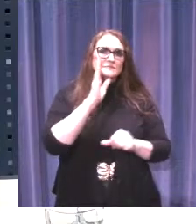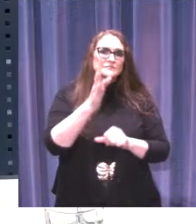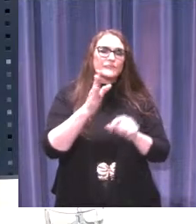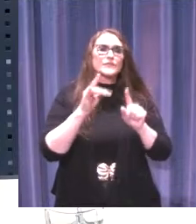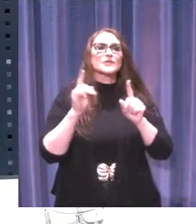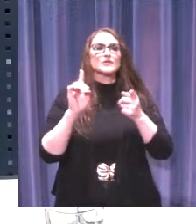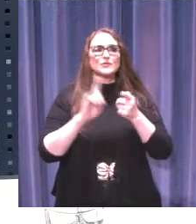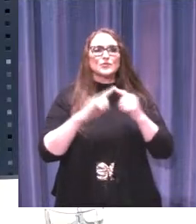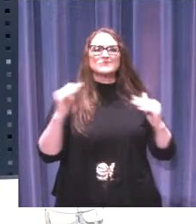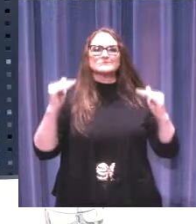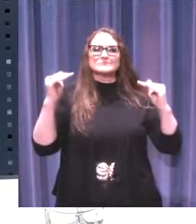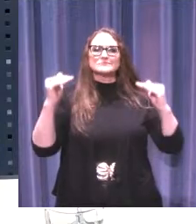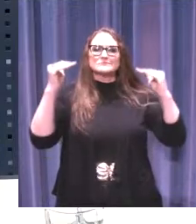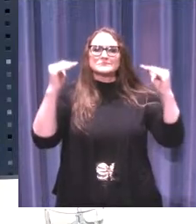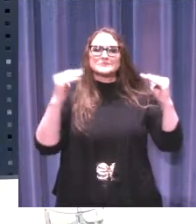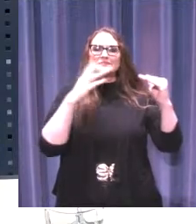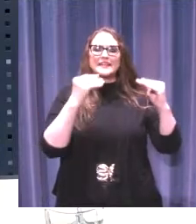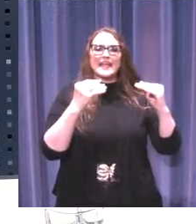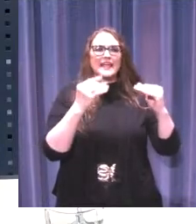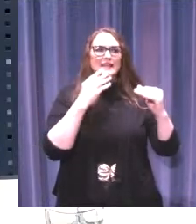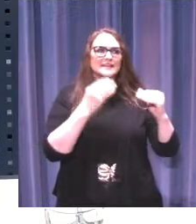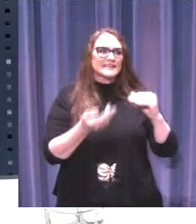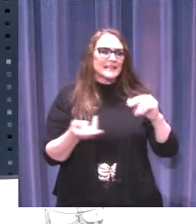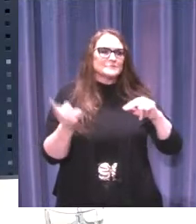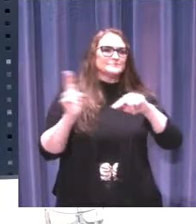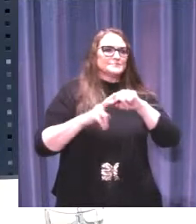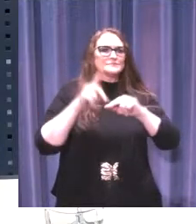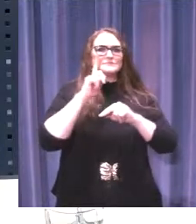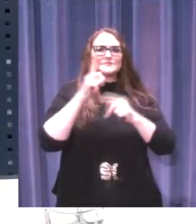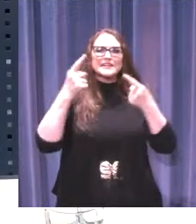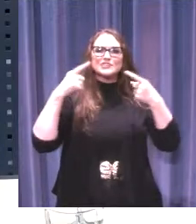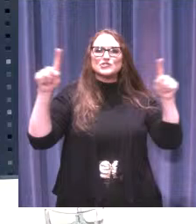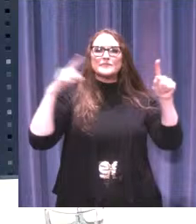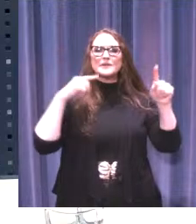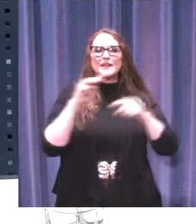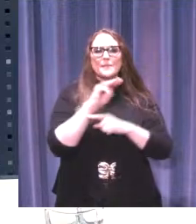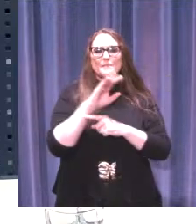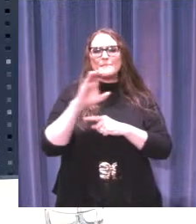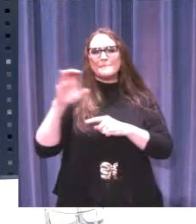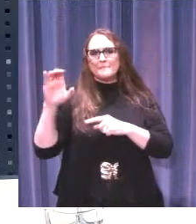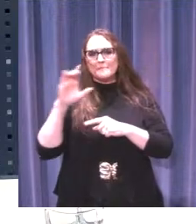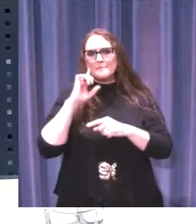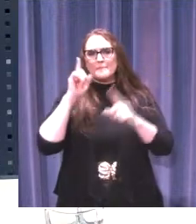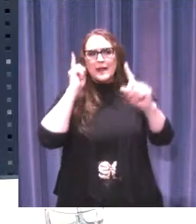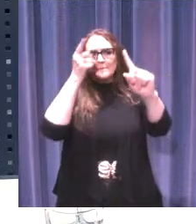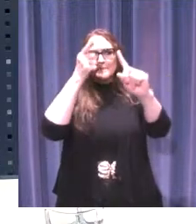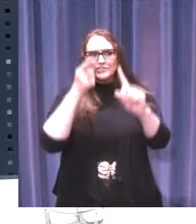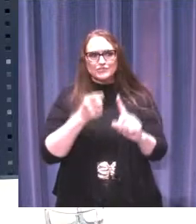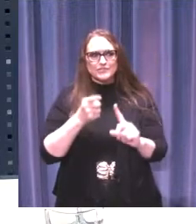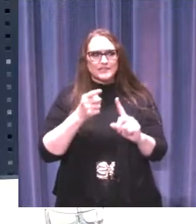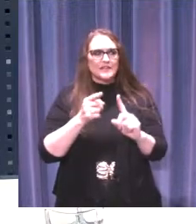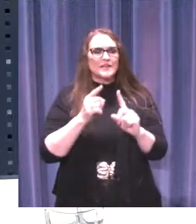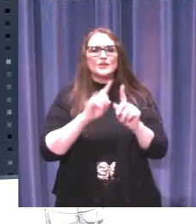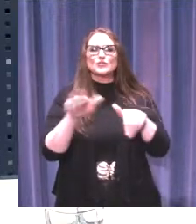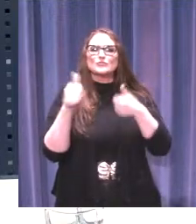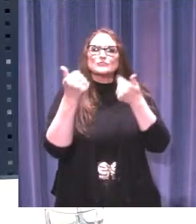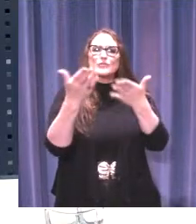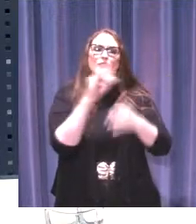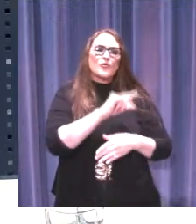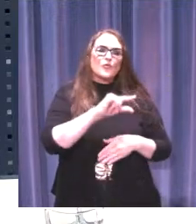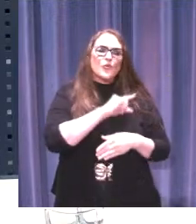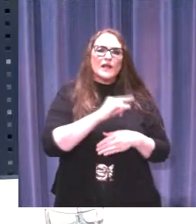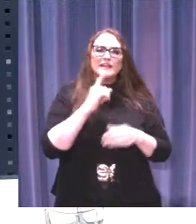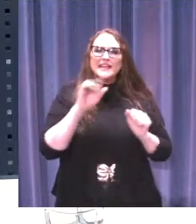to advance and enhance the achievement of the Mott mission to provide quality and